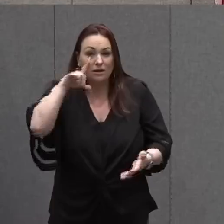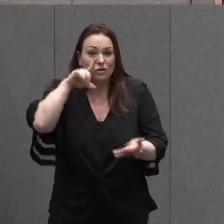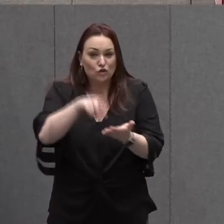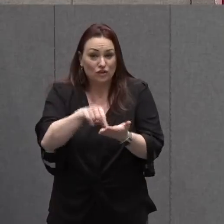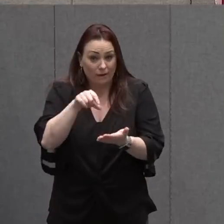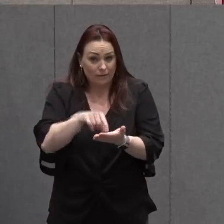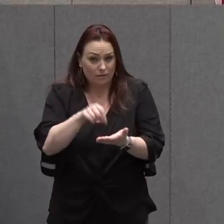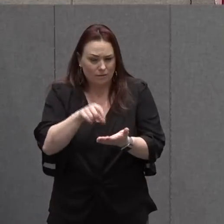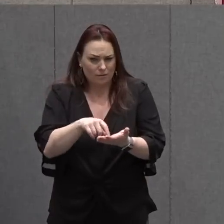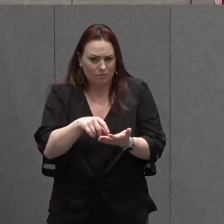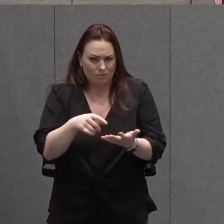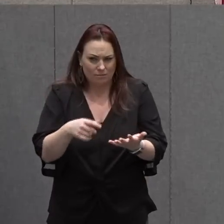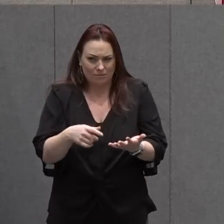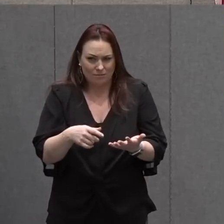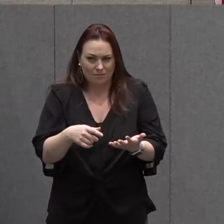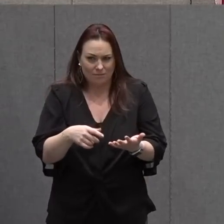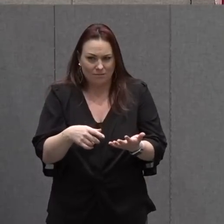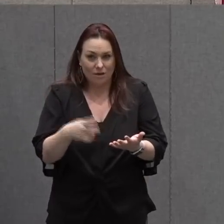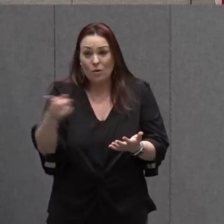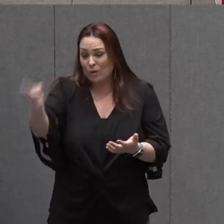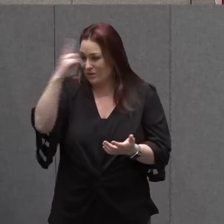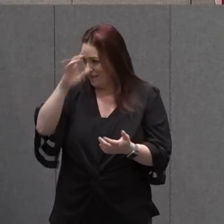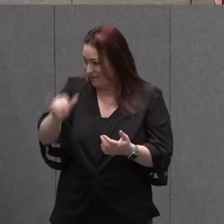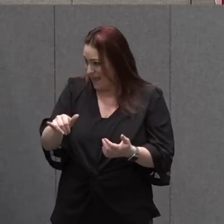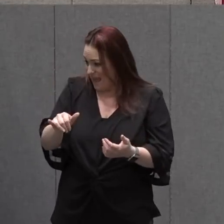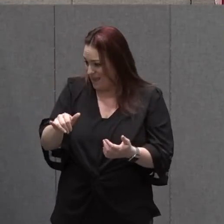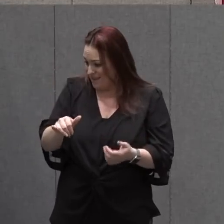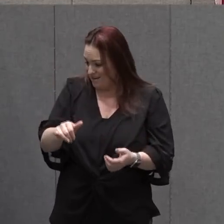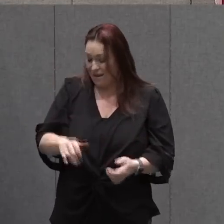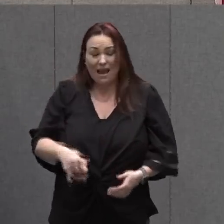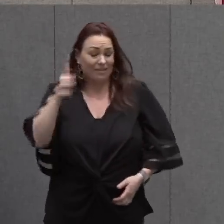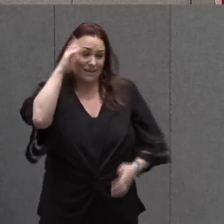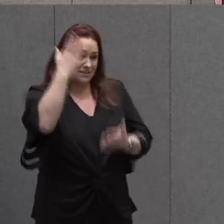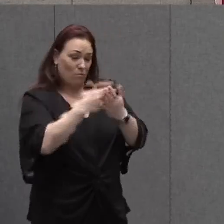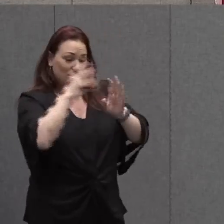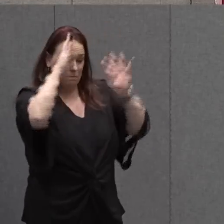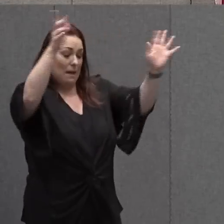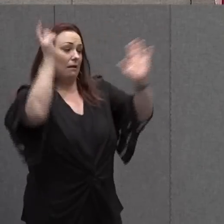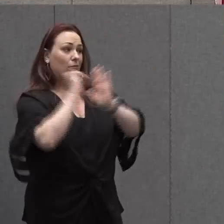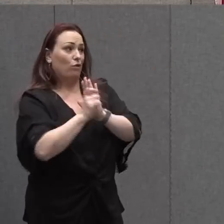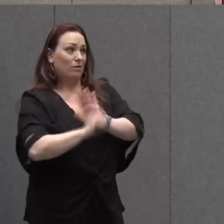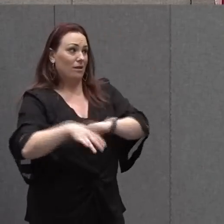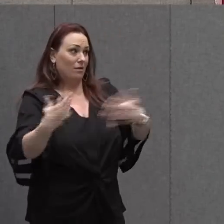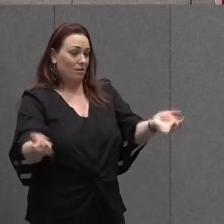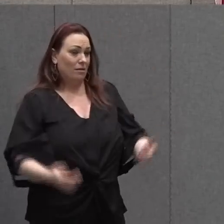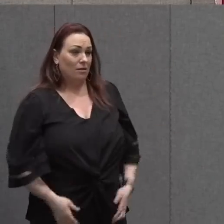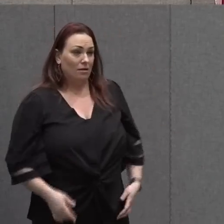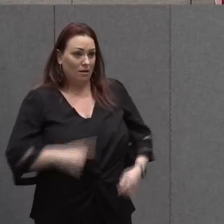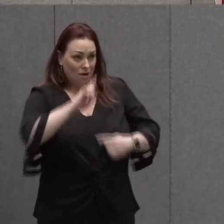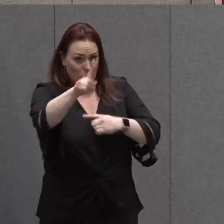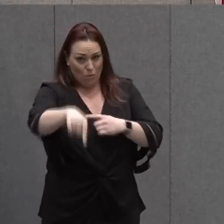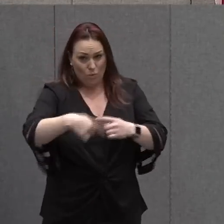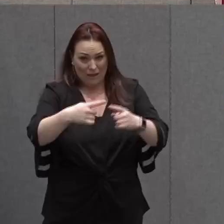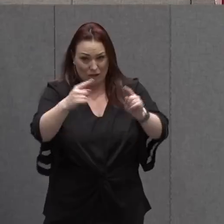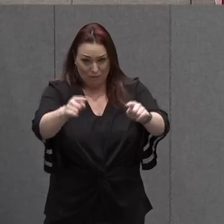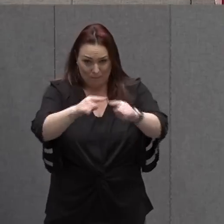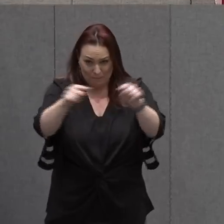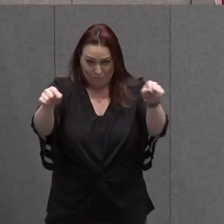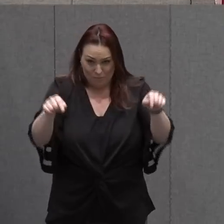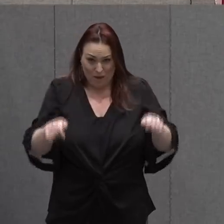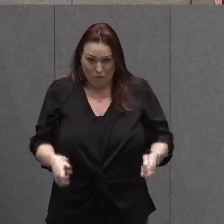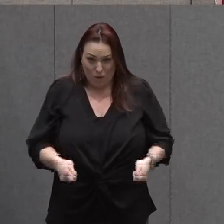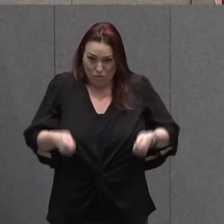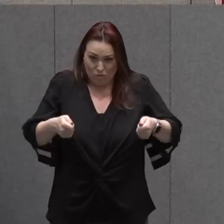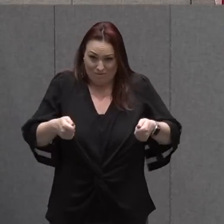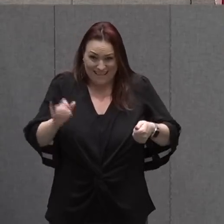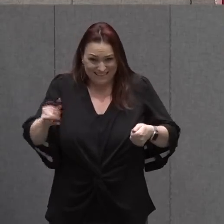I think somebody just wrote down some notes. But these are somebody's ideas. Okay. An idea. A wheelbarrow's an idea. I tried. I really did.